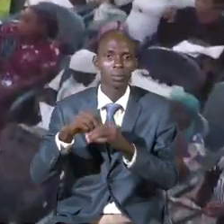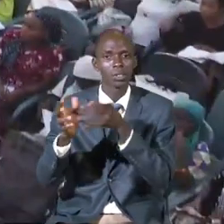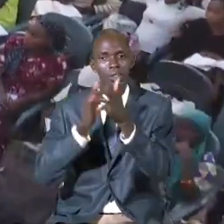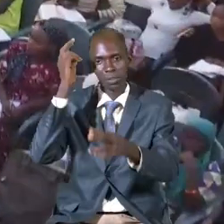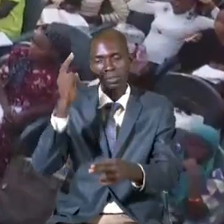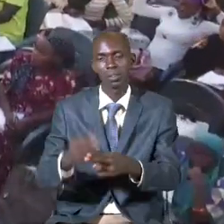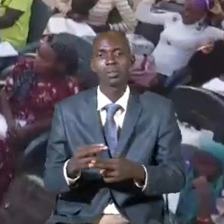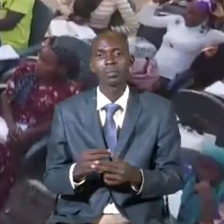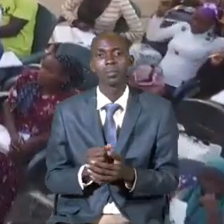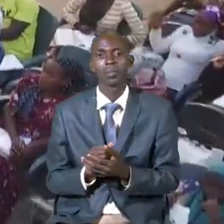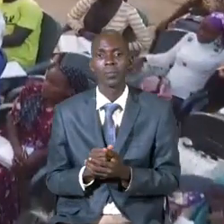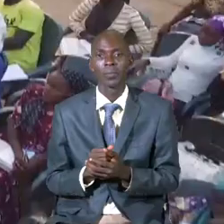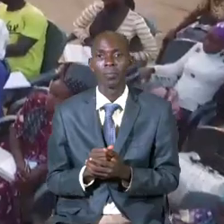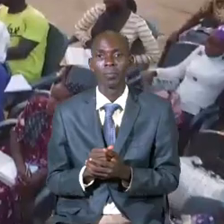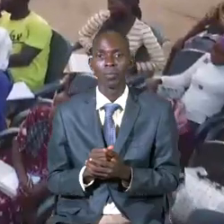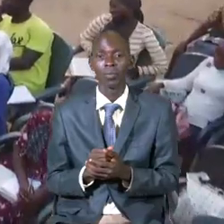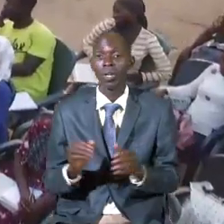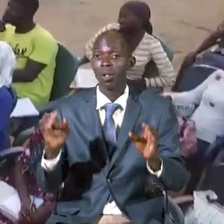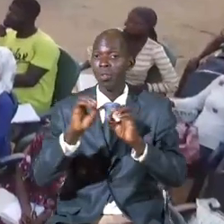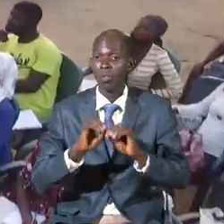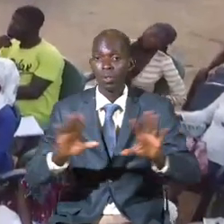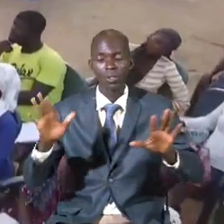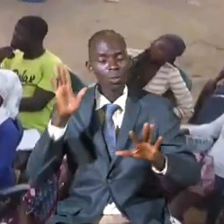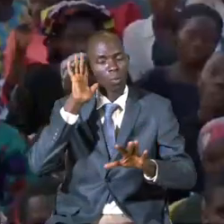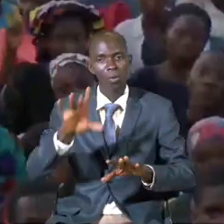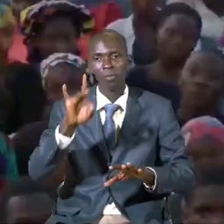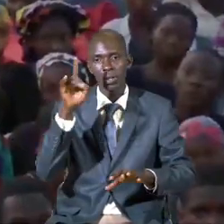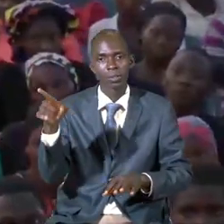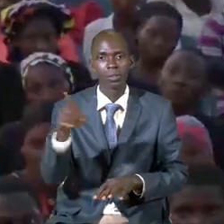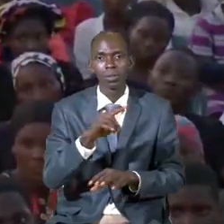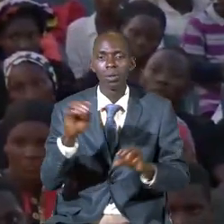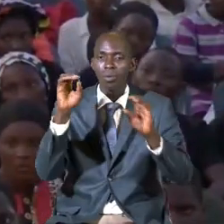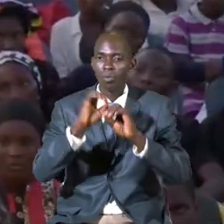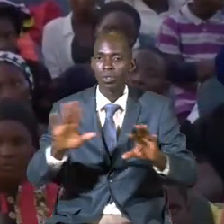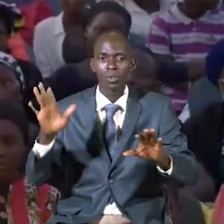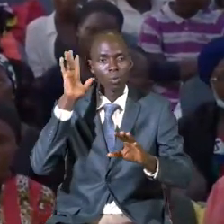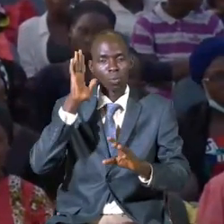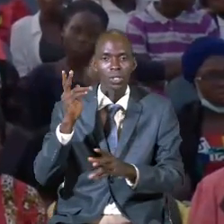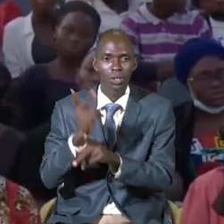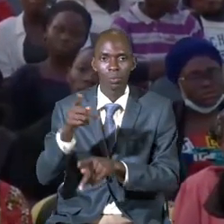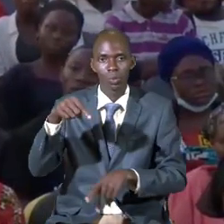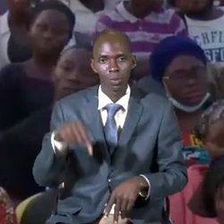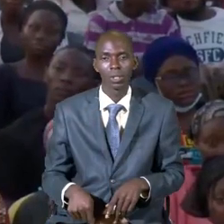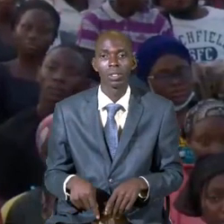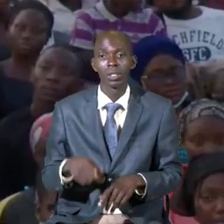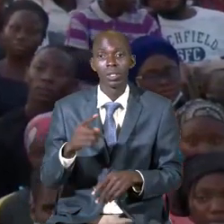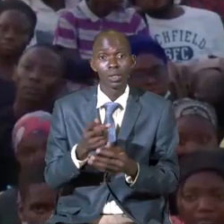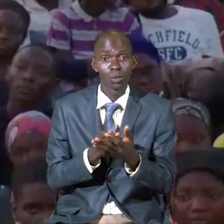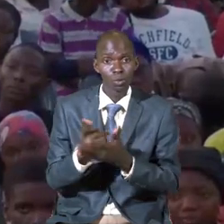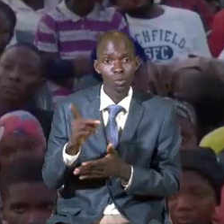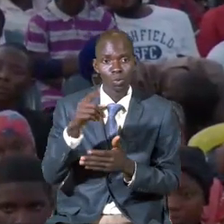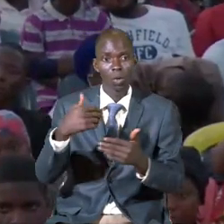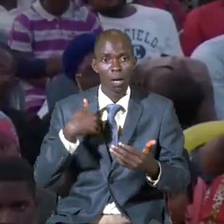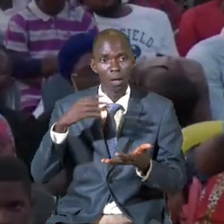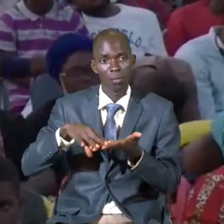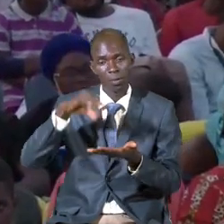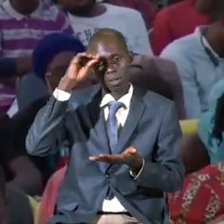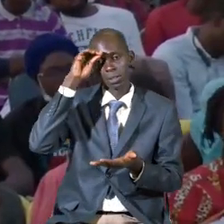name nothing will bind you nothing will hold you down the truth your oblige